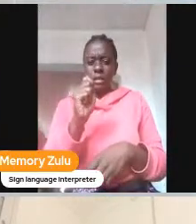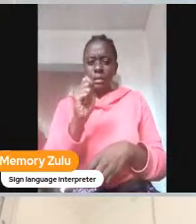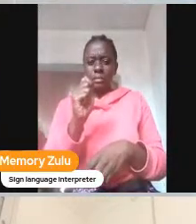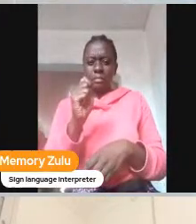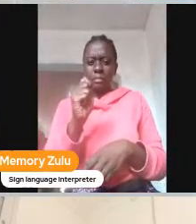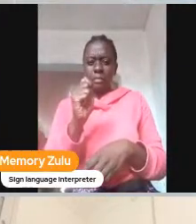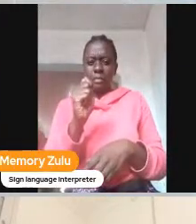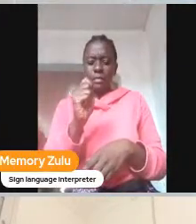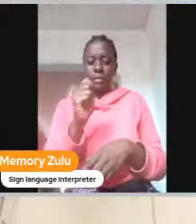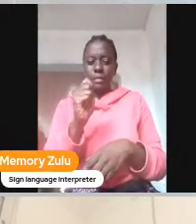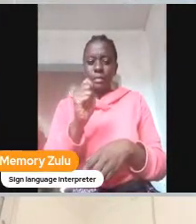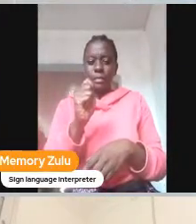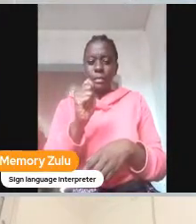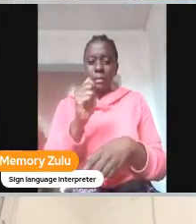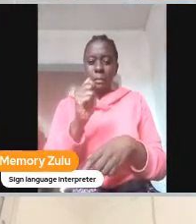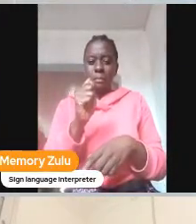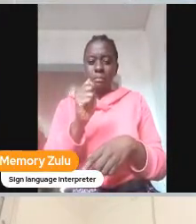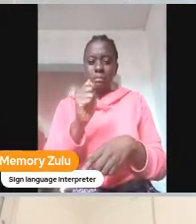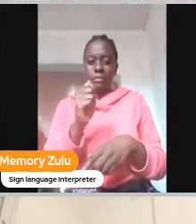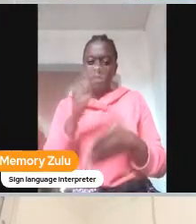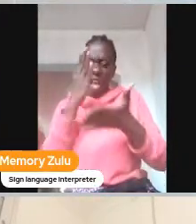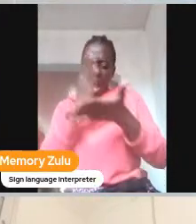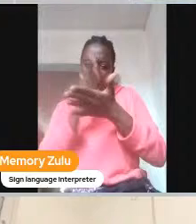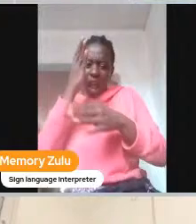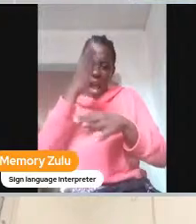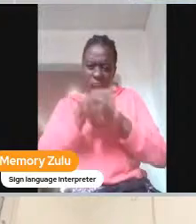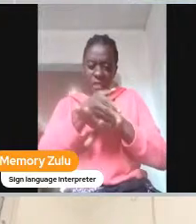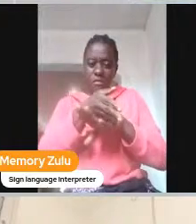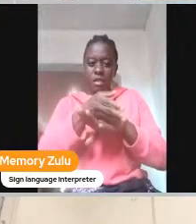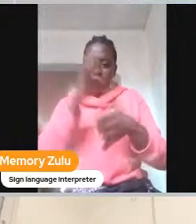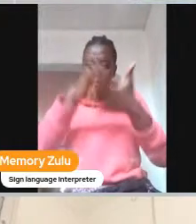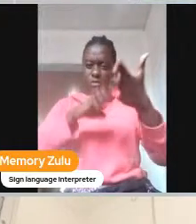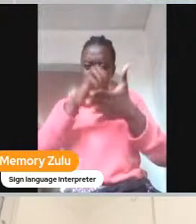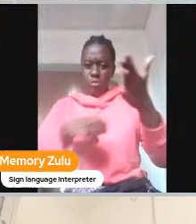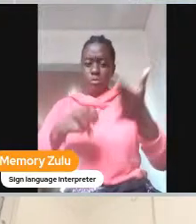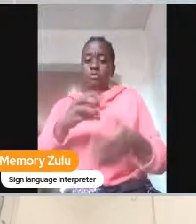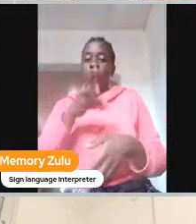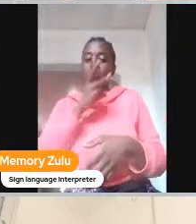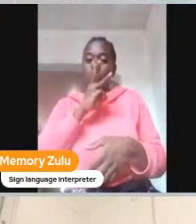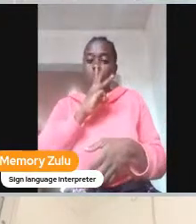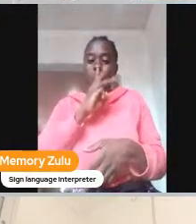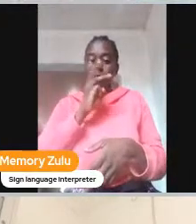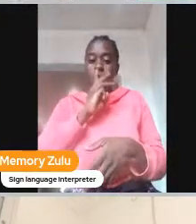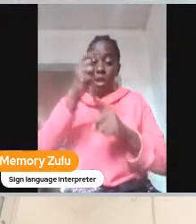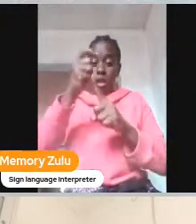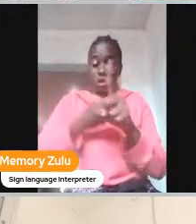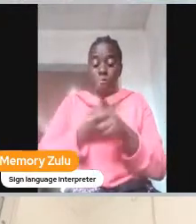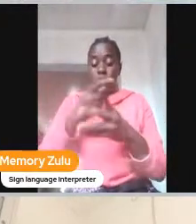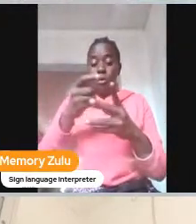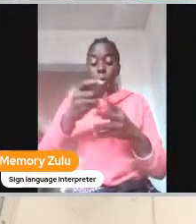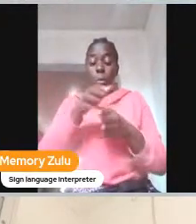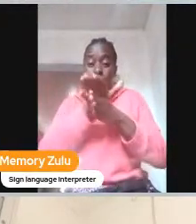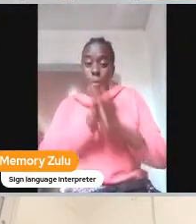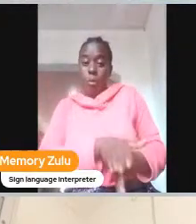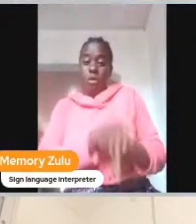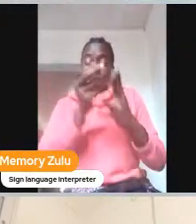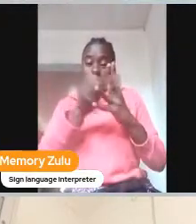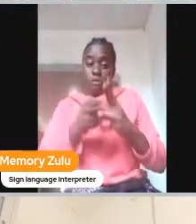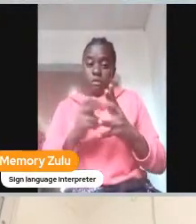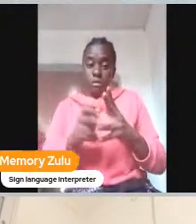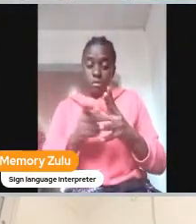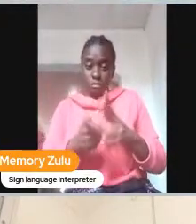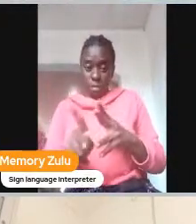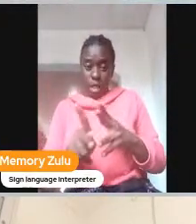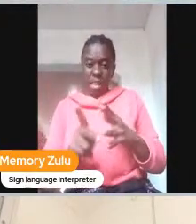female will notice some pus coming out of the private part, of course, which is the foul-smelling discharge because of the bacteria that is